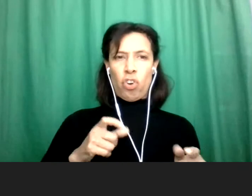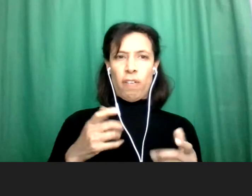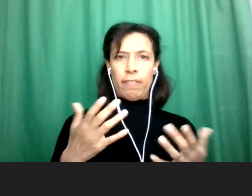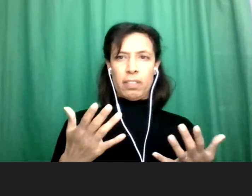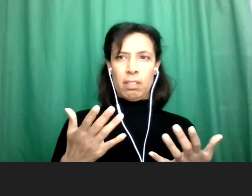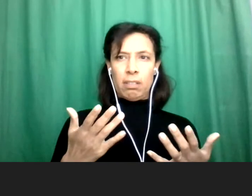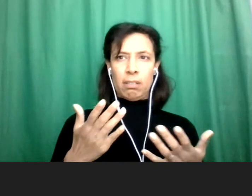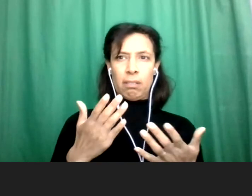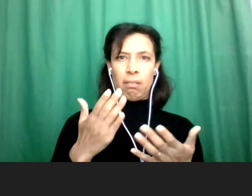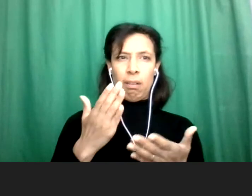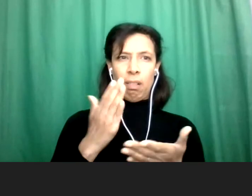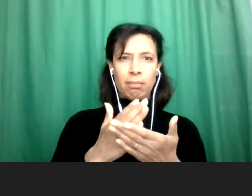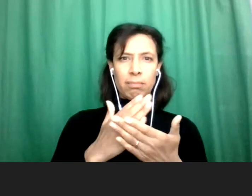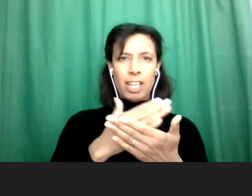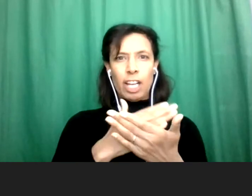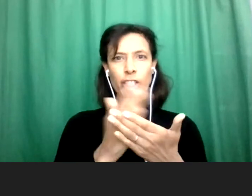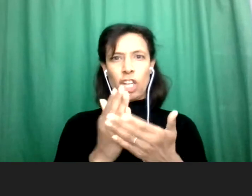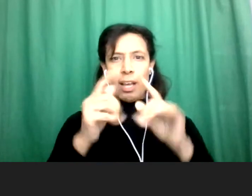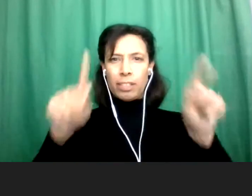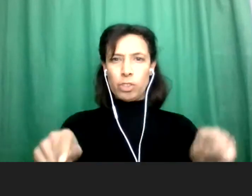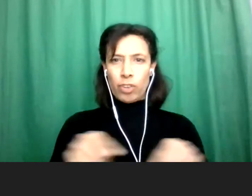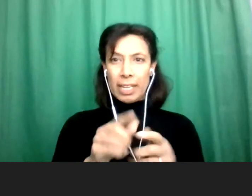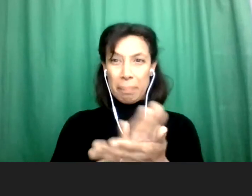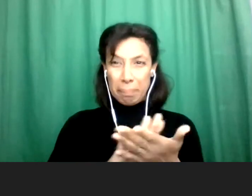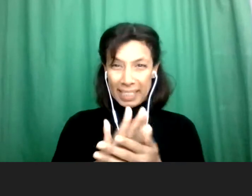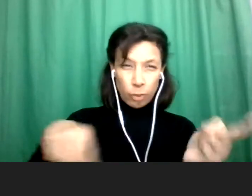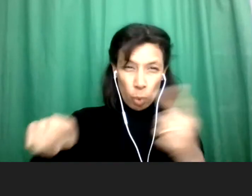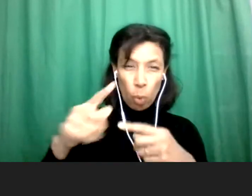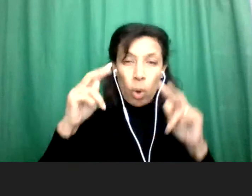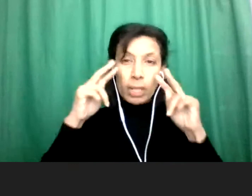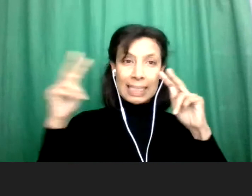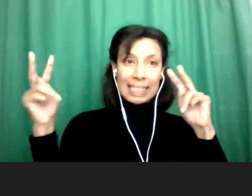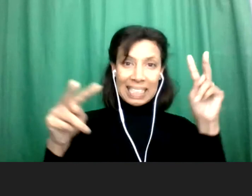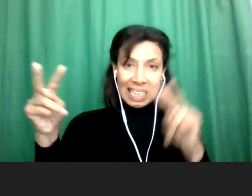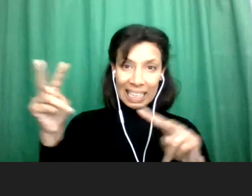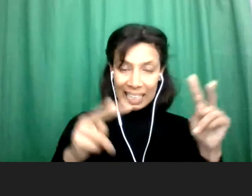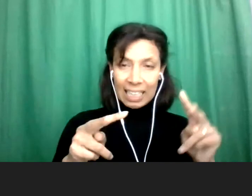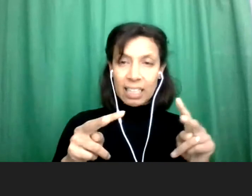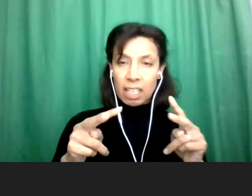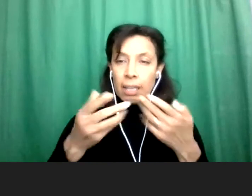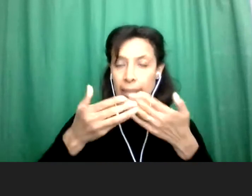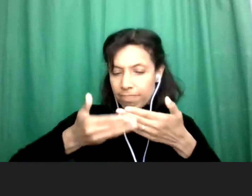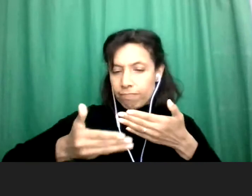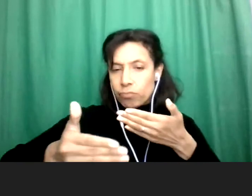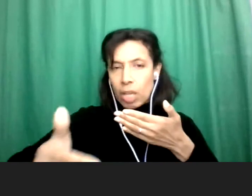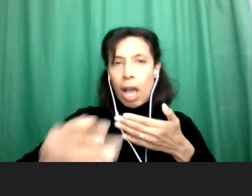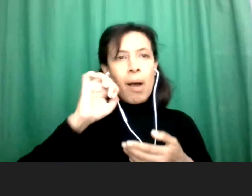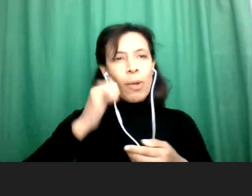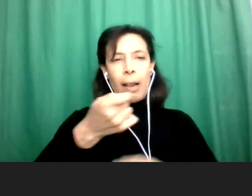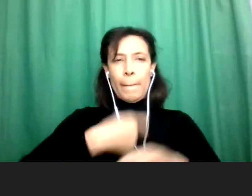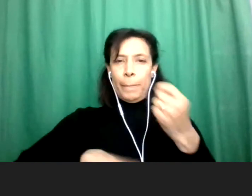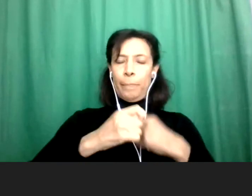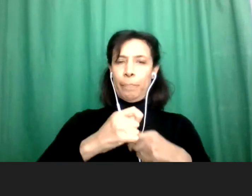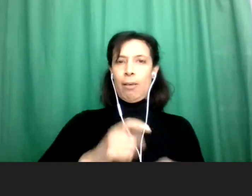to this screen and then opening. At some point, I'll become hugely confident with this and we'll